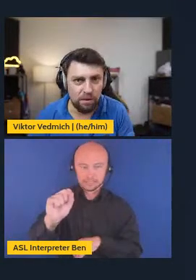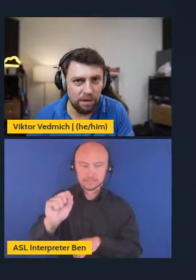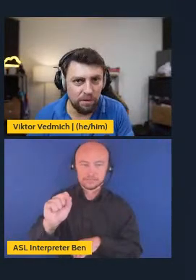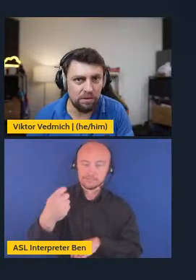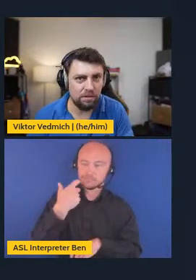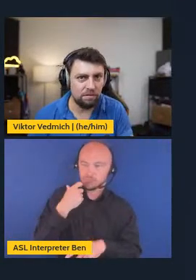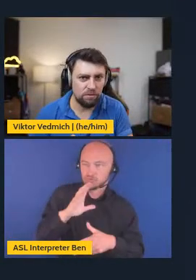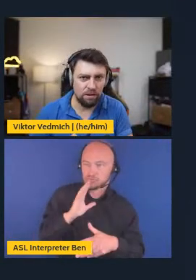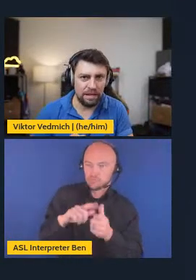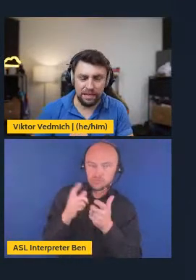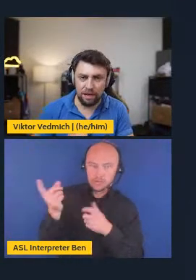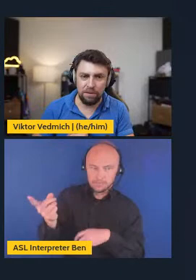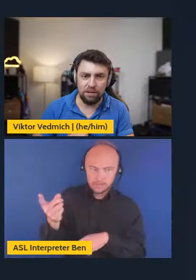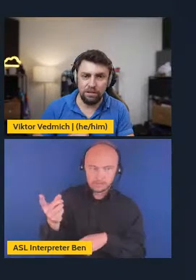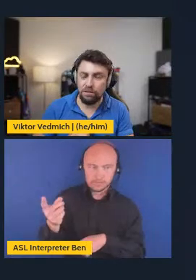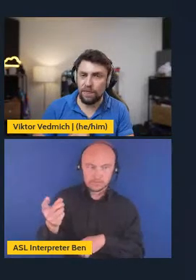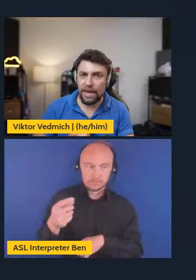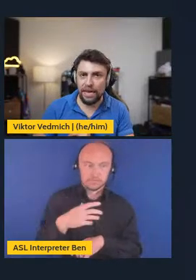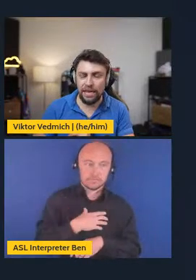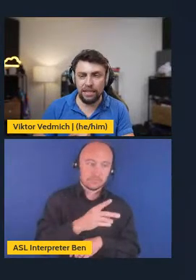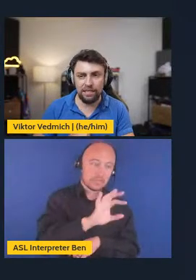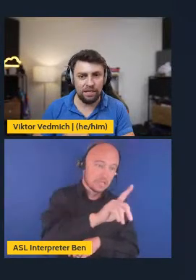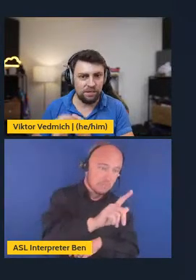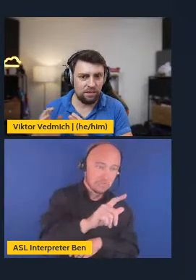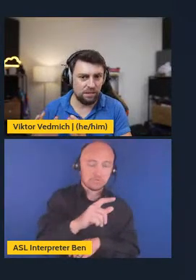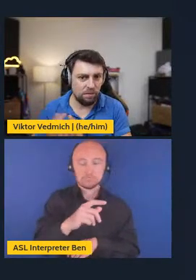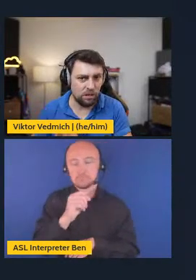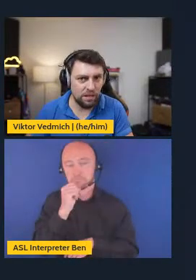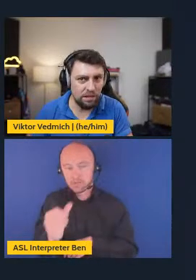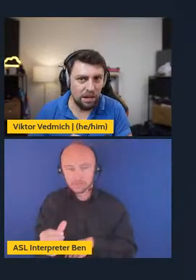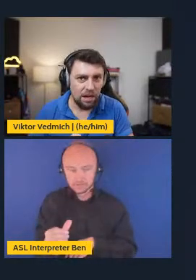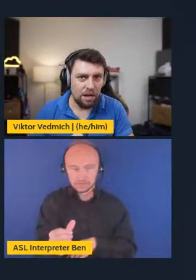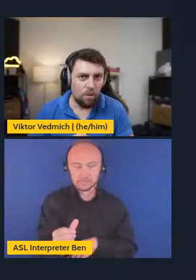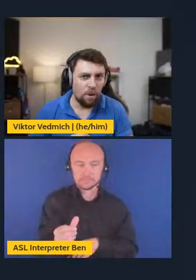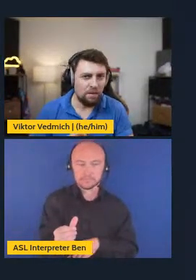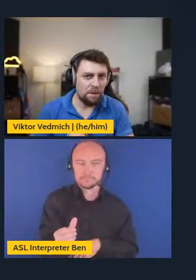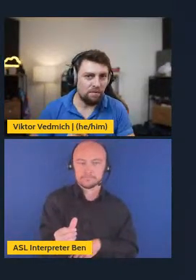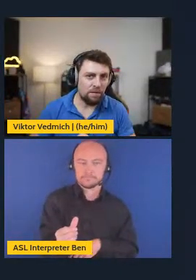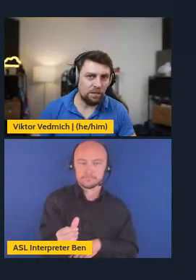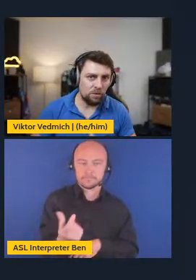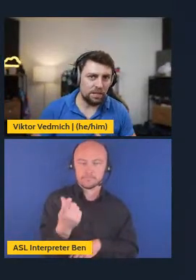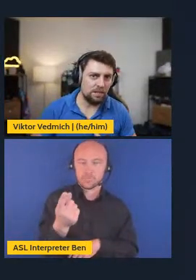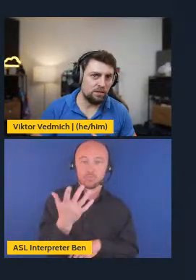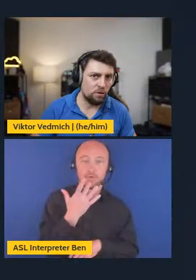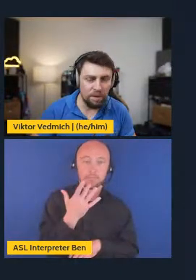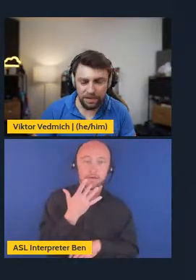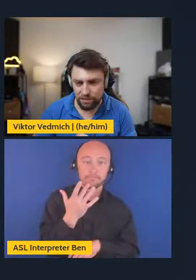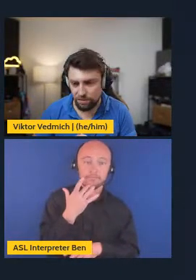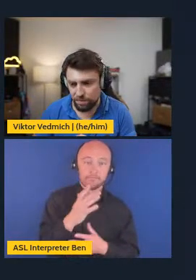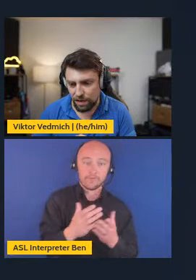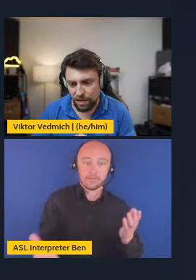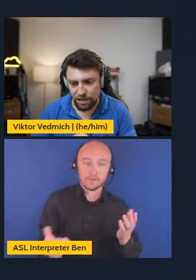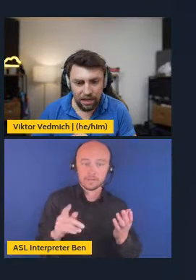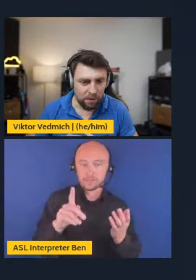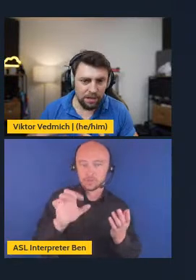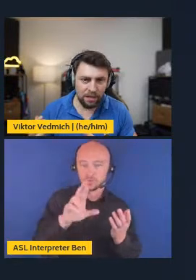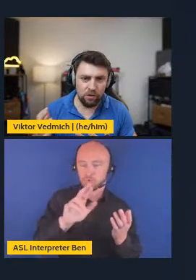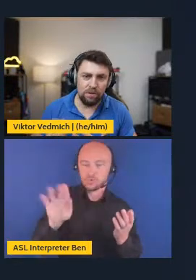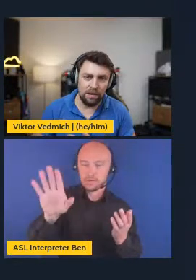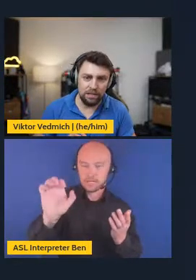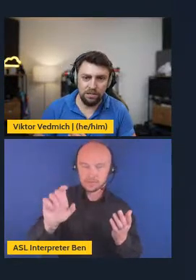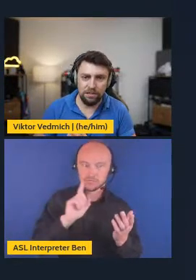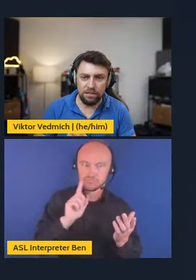spoke about, do I like YAML or not? And as Wojciech said, one of my favorite topics is Kubernetes. Yeah, I really